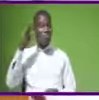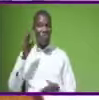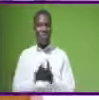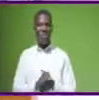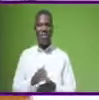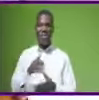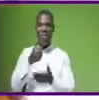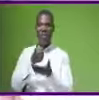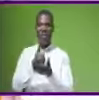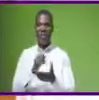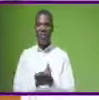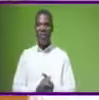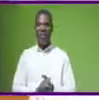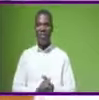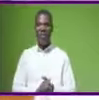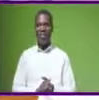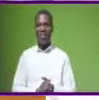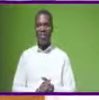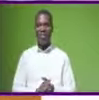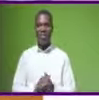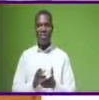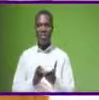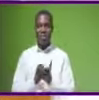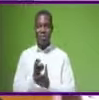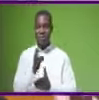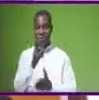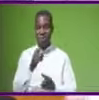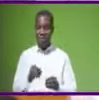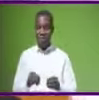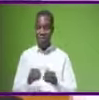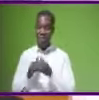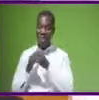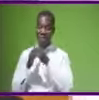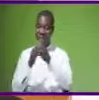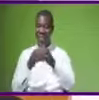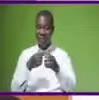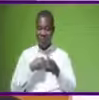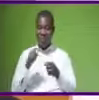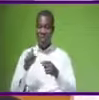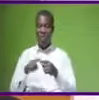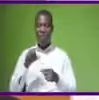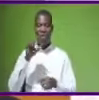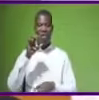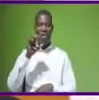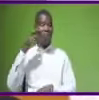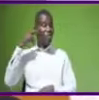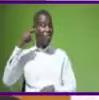Amen. Amen. Now that Roman or Demeco FM station, so first time.